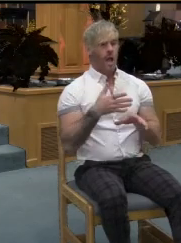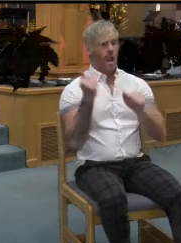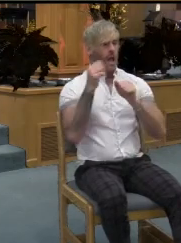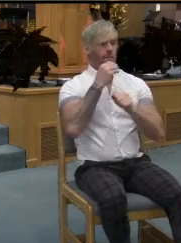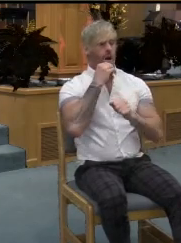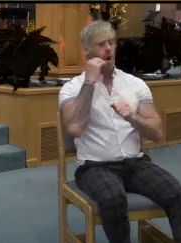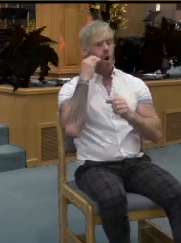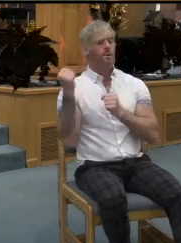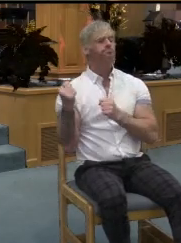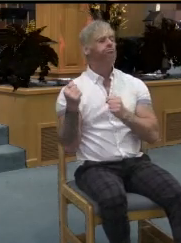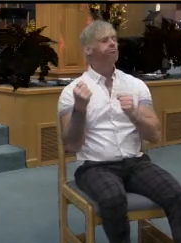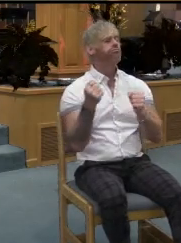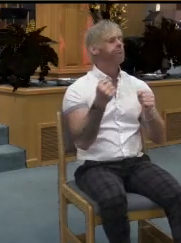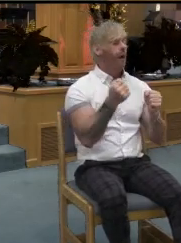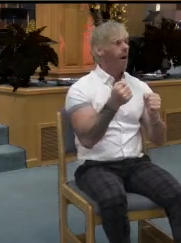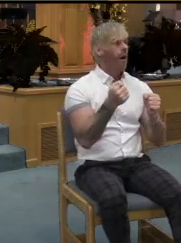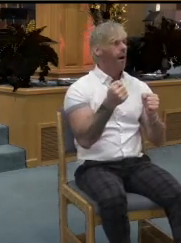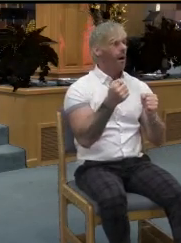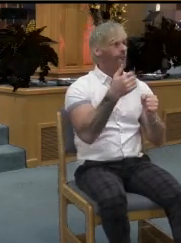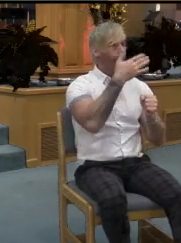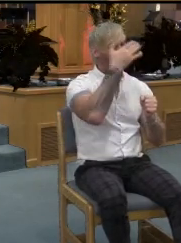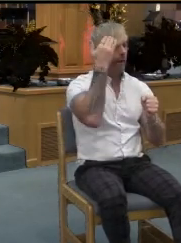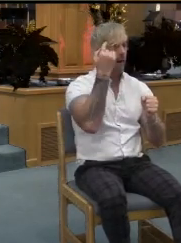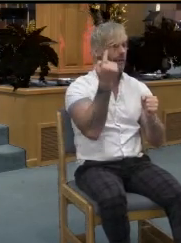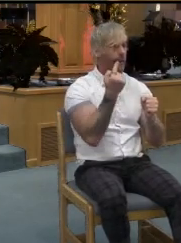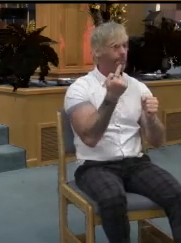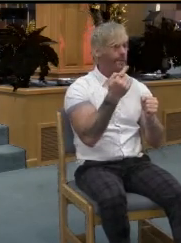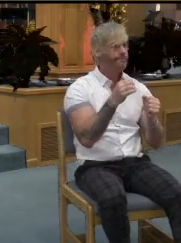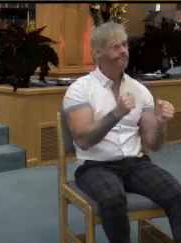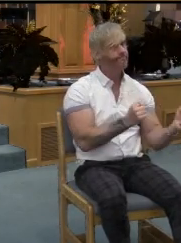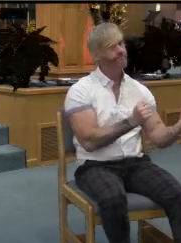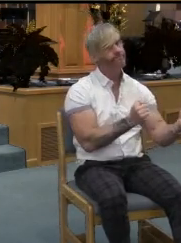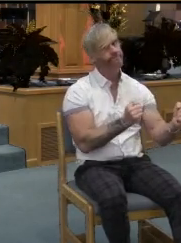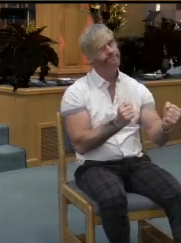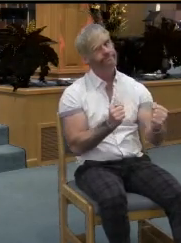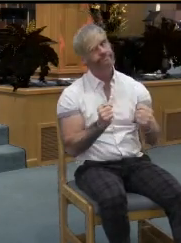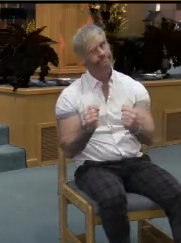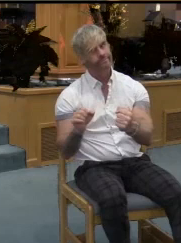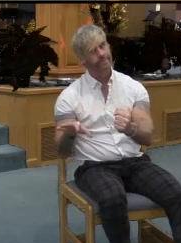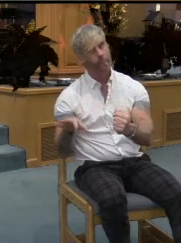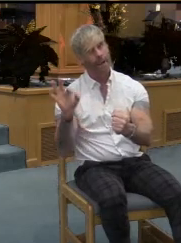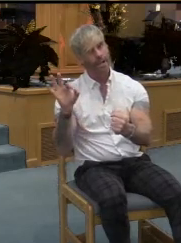You ever do that? Have you ever done it twice?